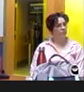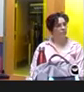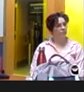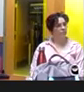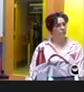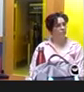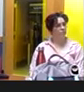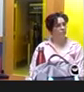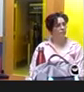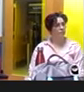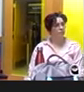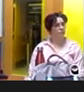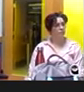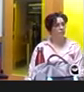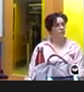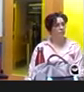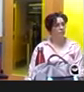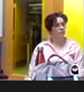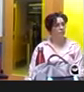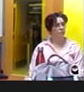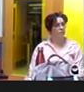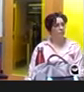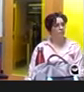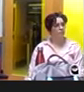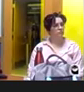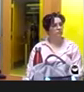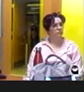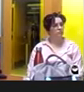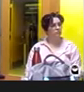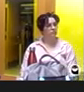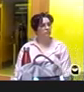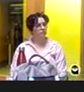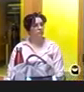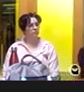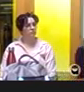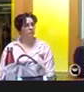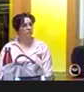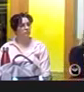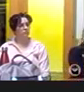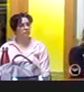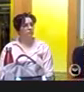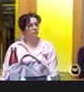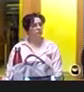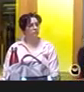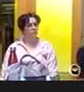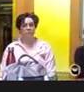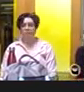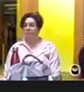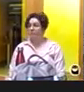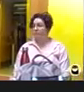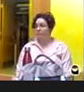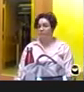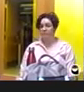find out, then we may steer them more towards funding, like an abortion fund. Do people who do scheduling have any